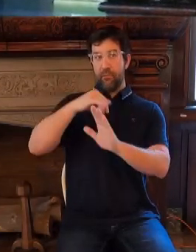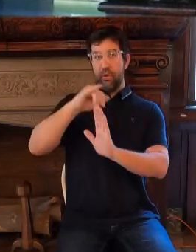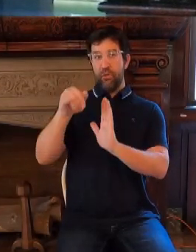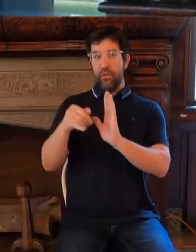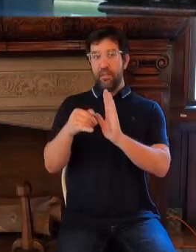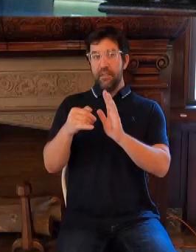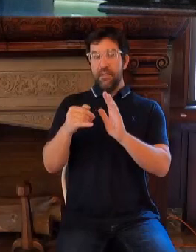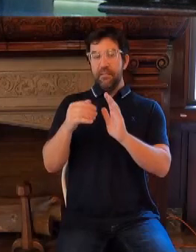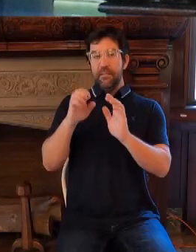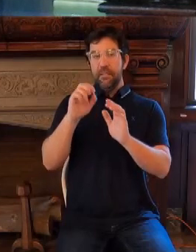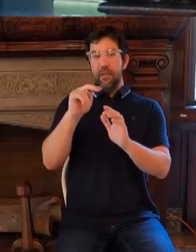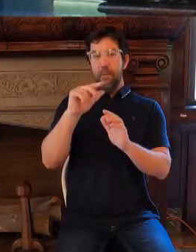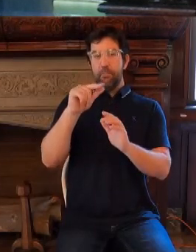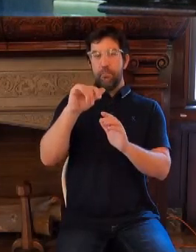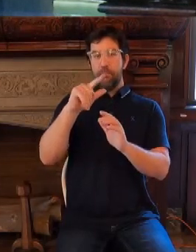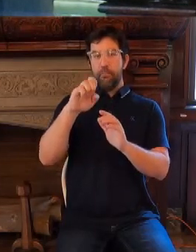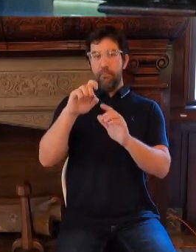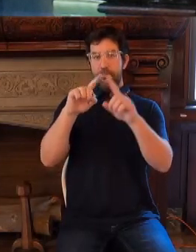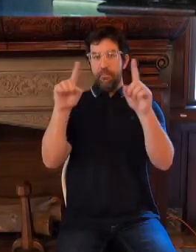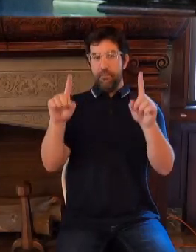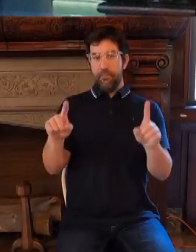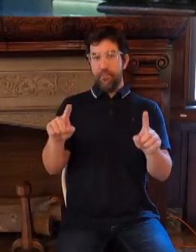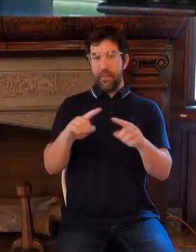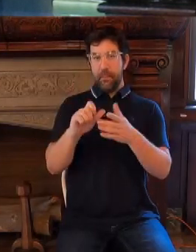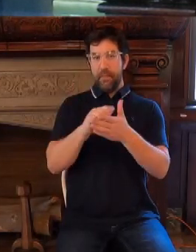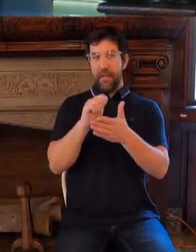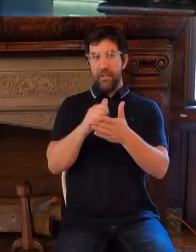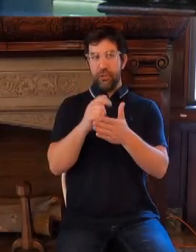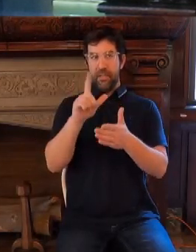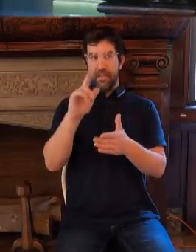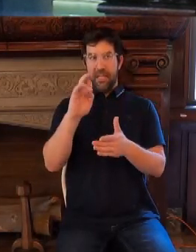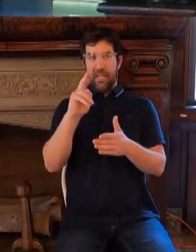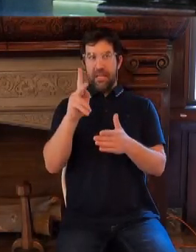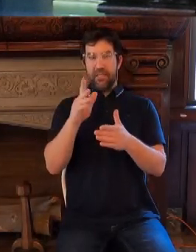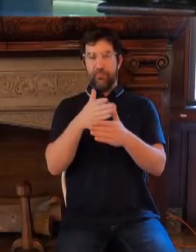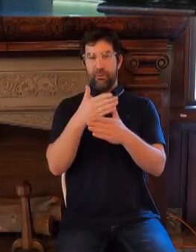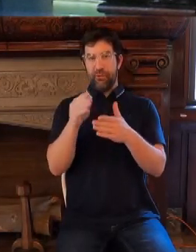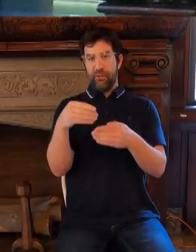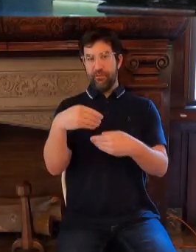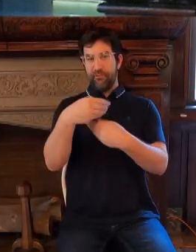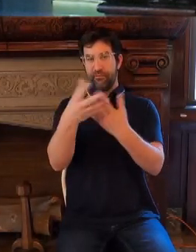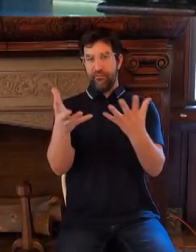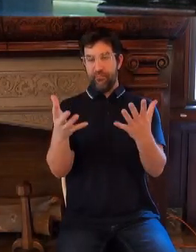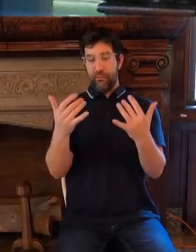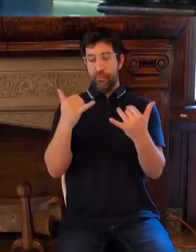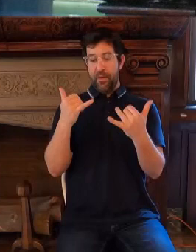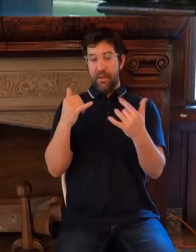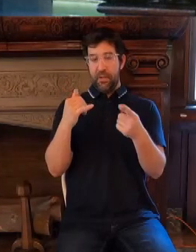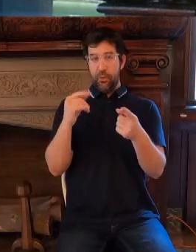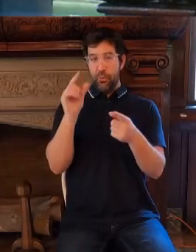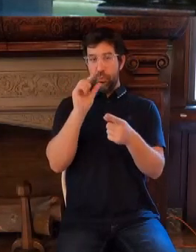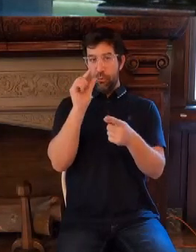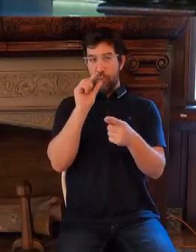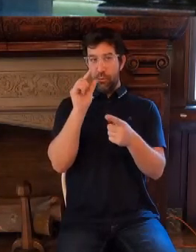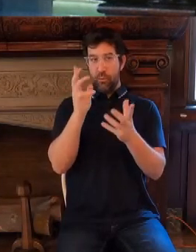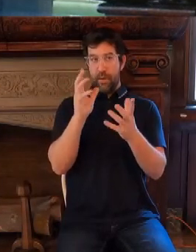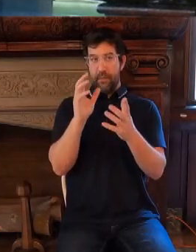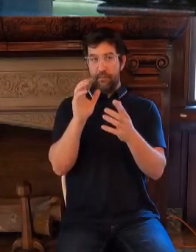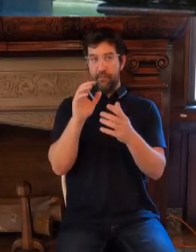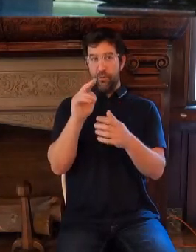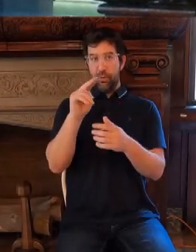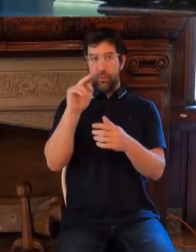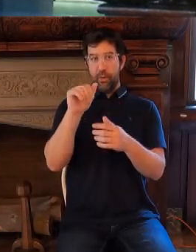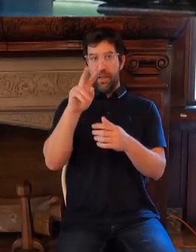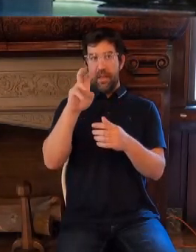project's Engage page. We'll share the link for that at the end of this meeting. You could also just right now Google